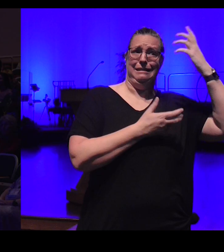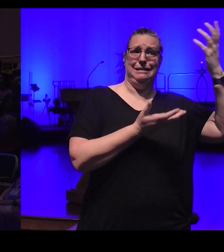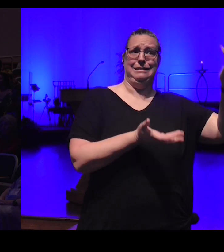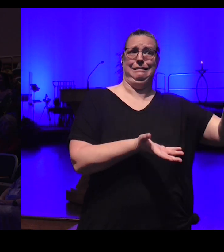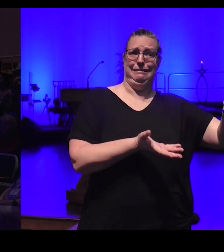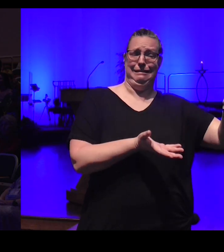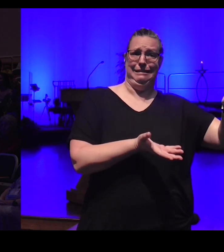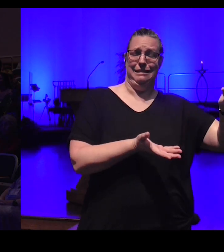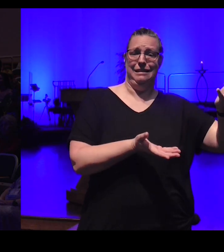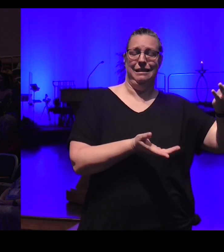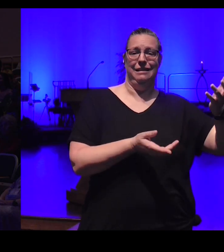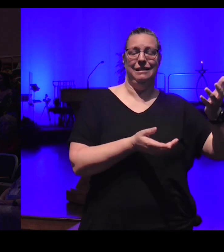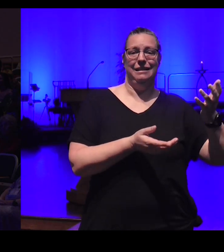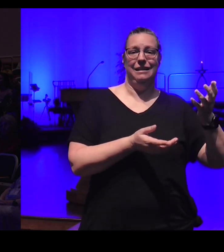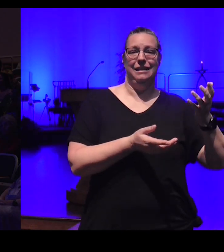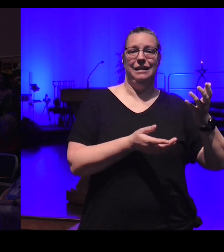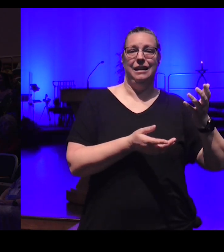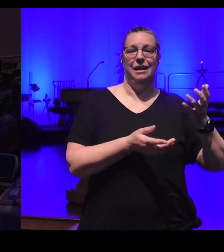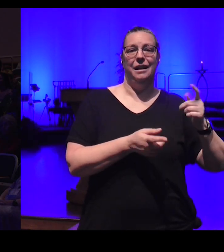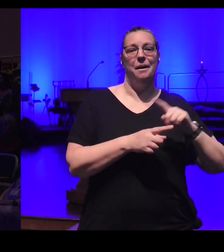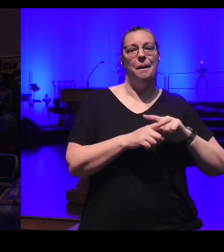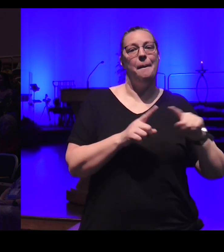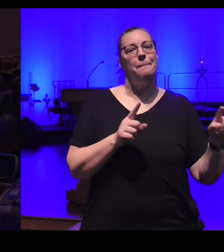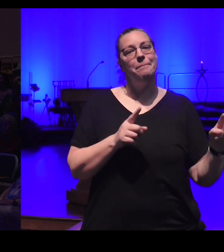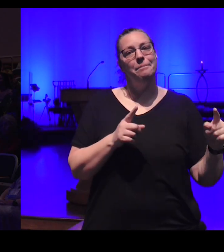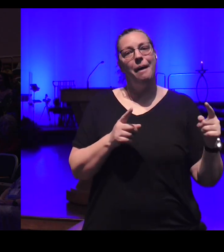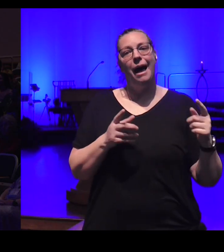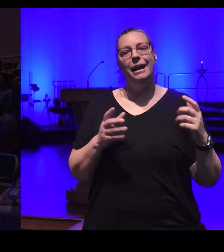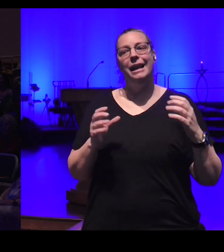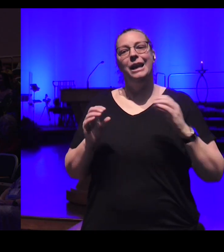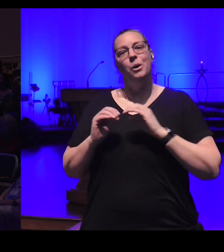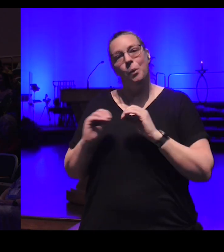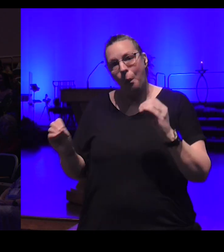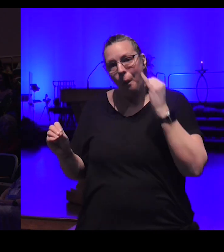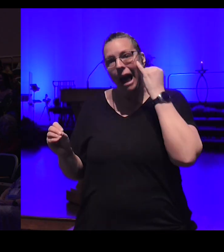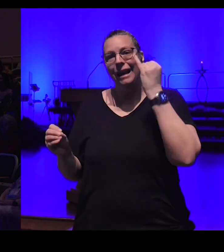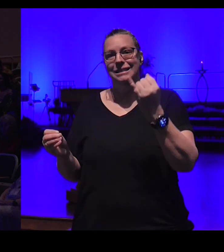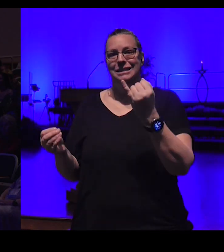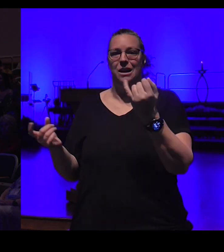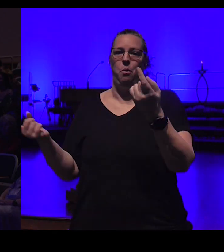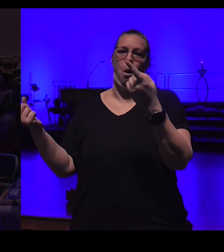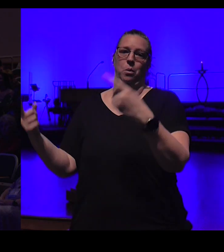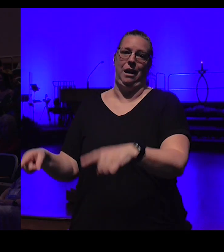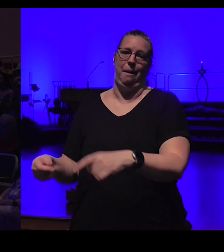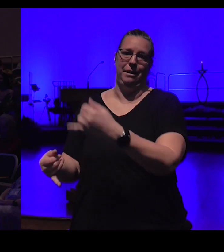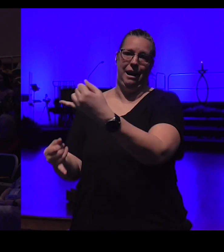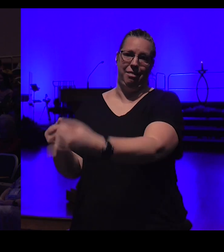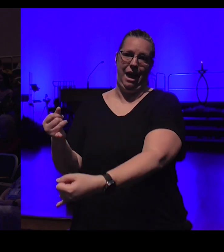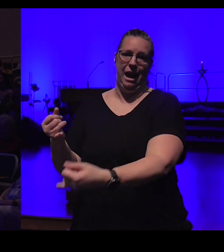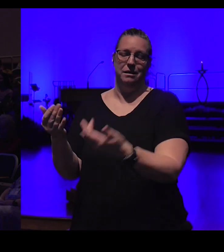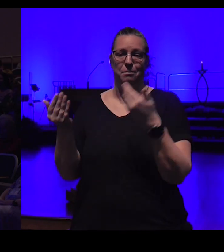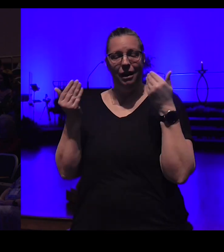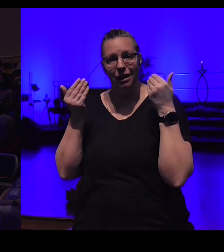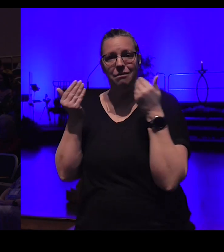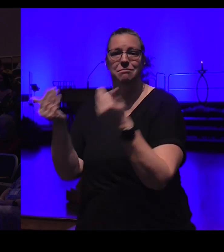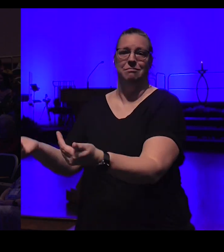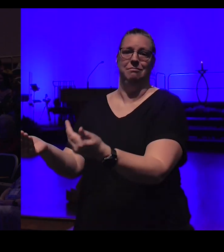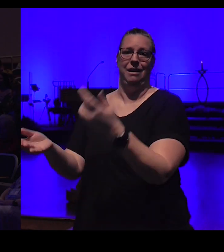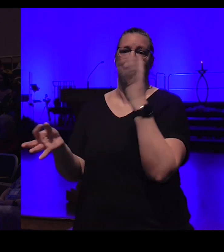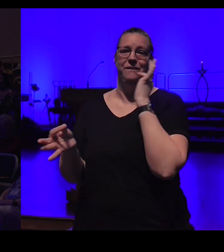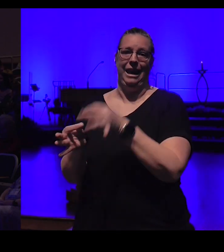level awareness. He had no idea what the results would be, but he moved on the impulse of